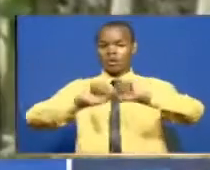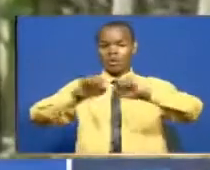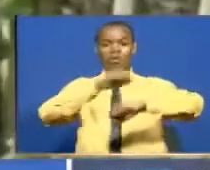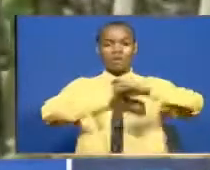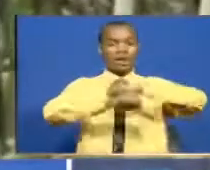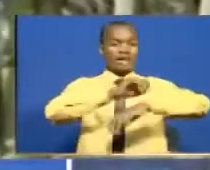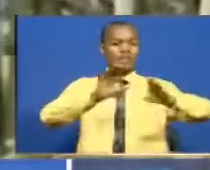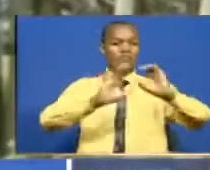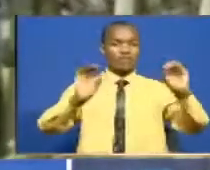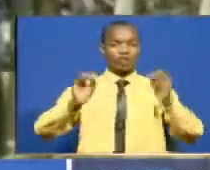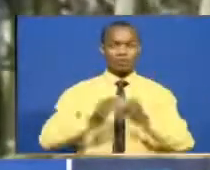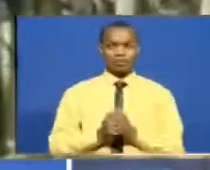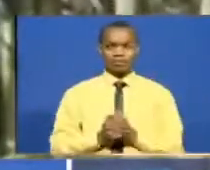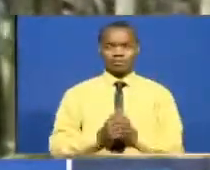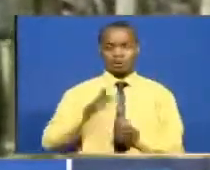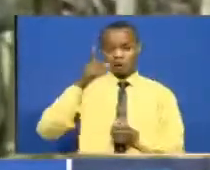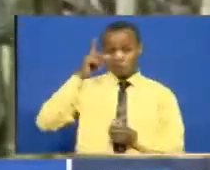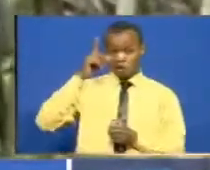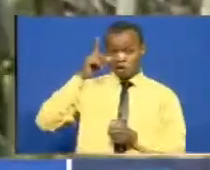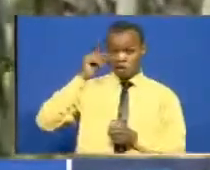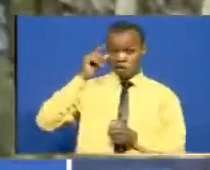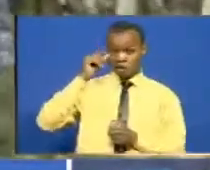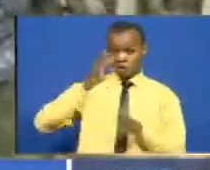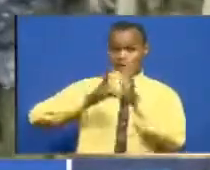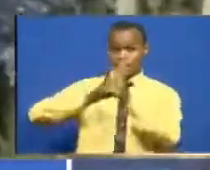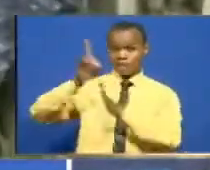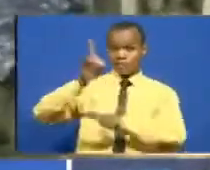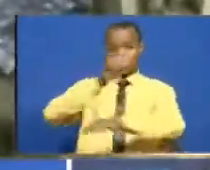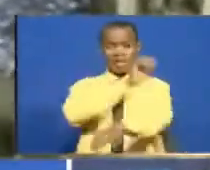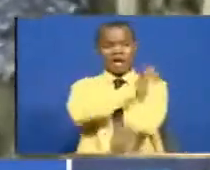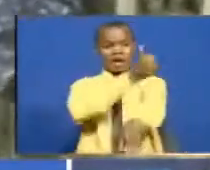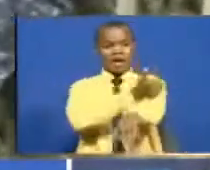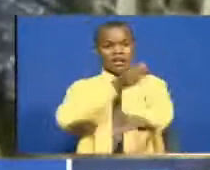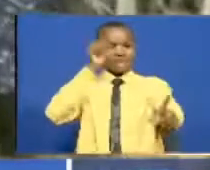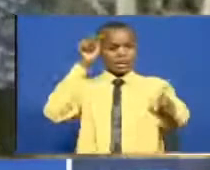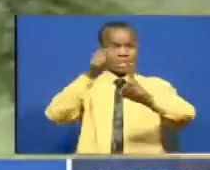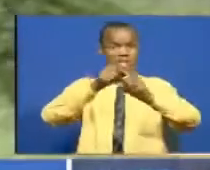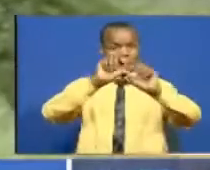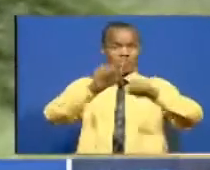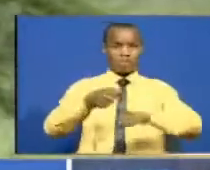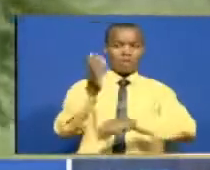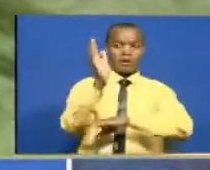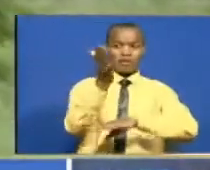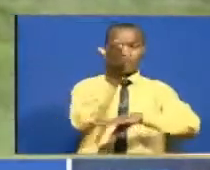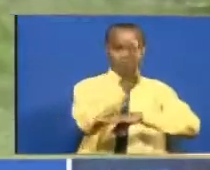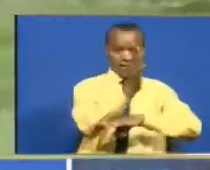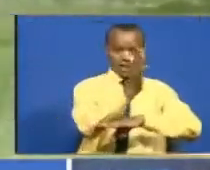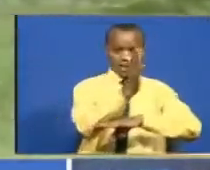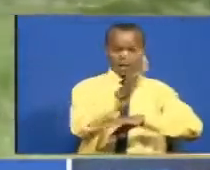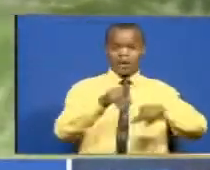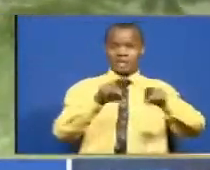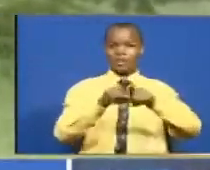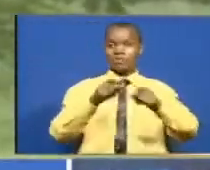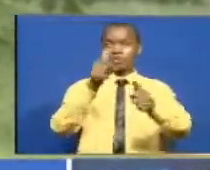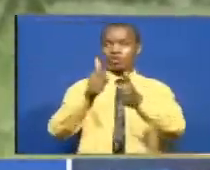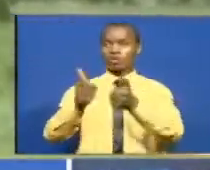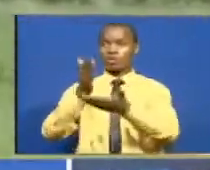undertaken. The Coast Development Authority also targets to increase the forest cover in the Mwache catchment area that